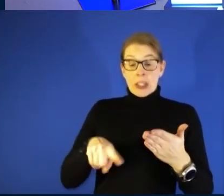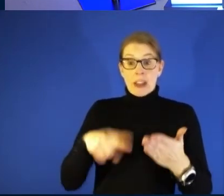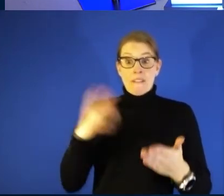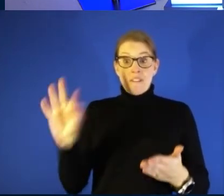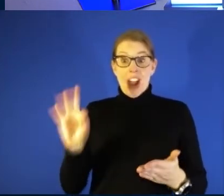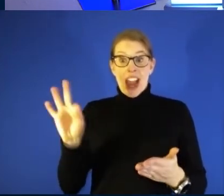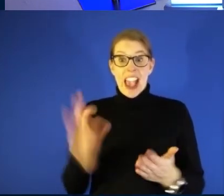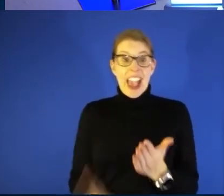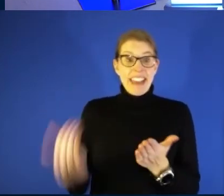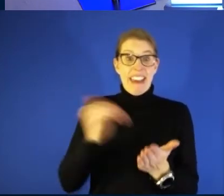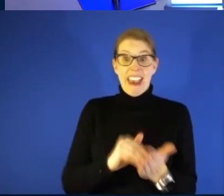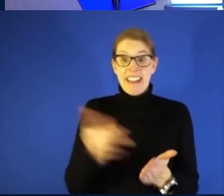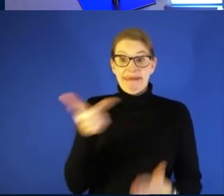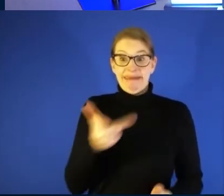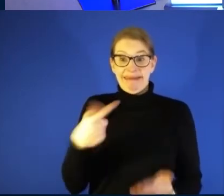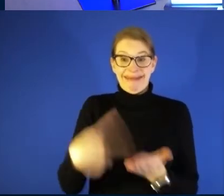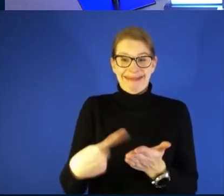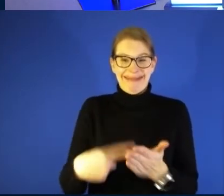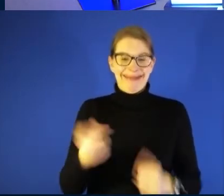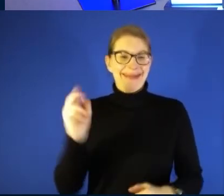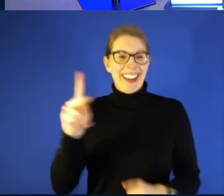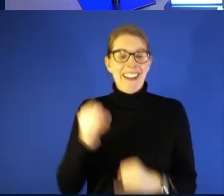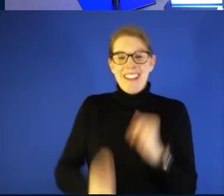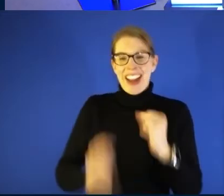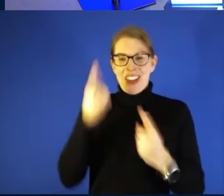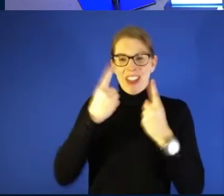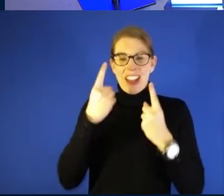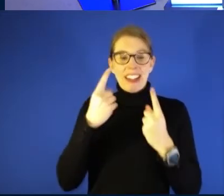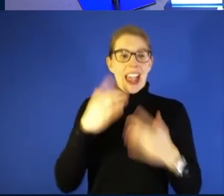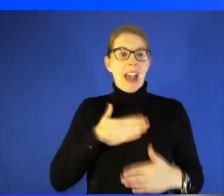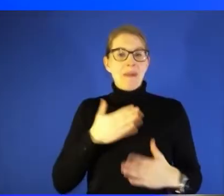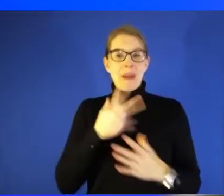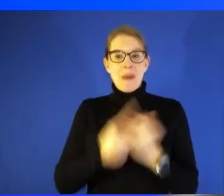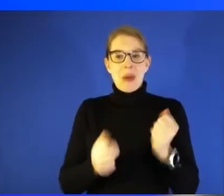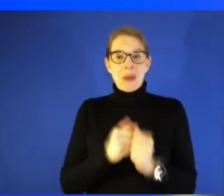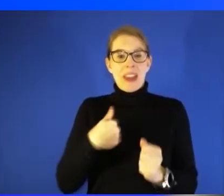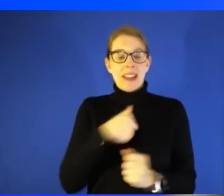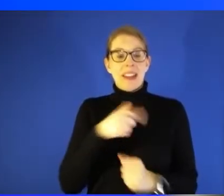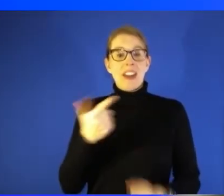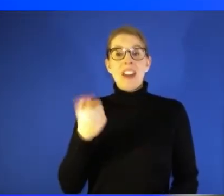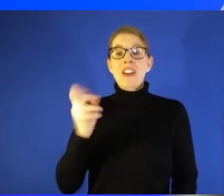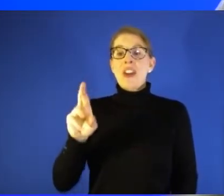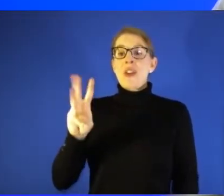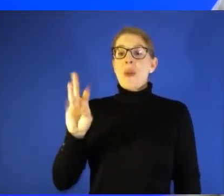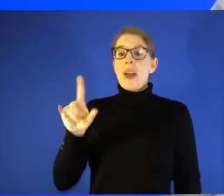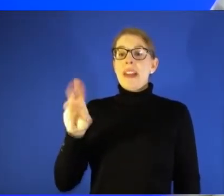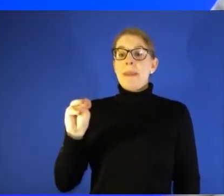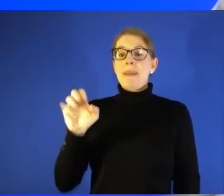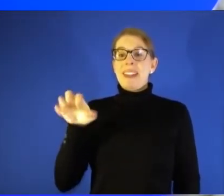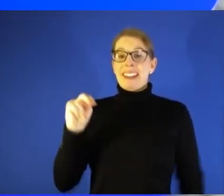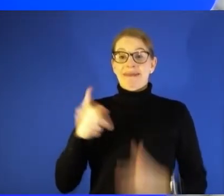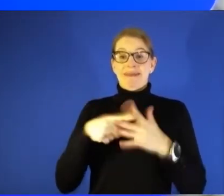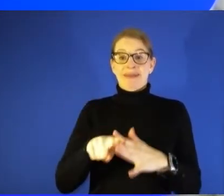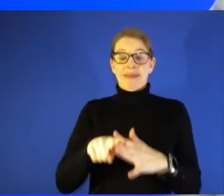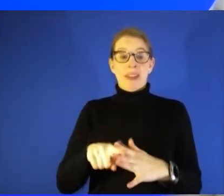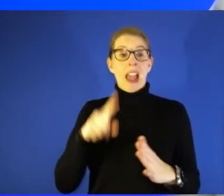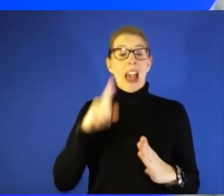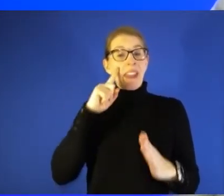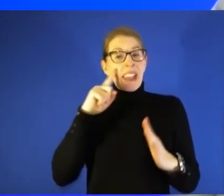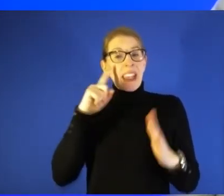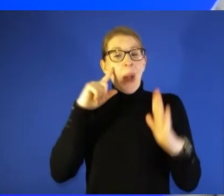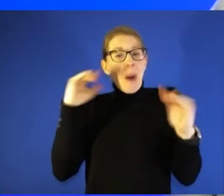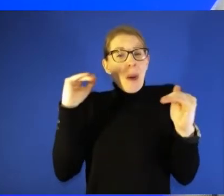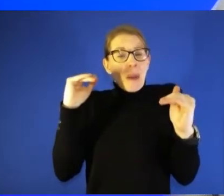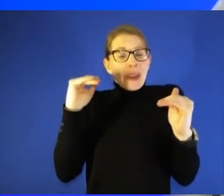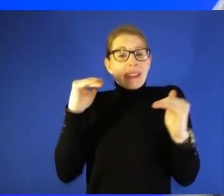so let's get to some final thoughts. Again, so glad you're both with us today. Dr. Williamson, I'll let you get us started. Yeah, I think there's hope on the horizon. This